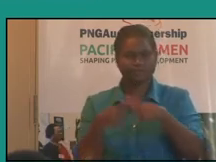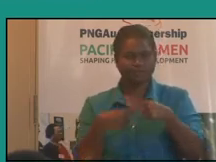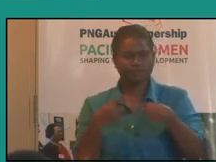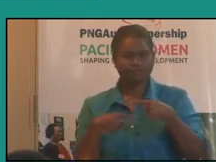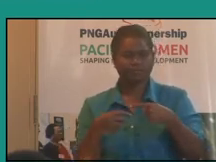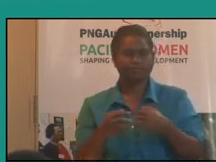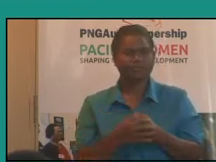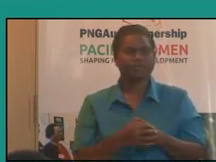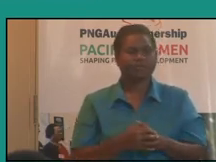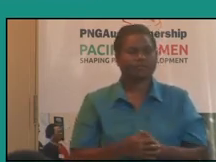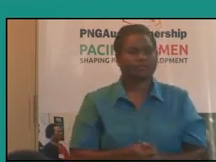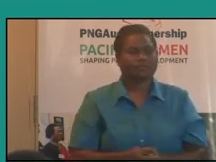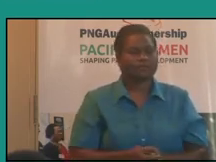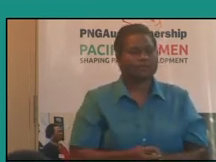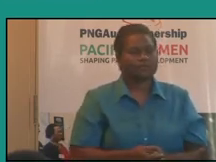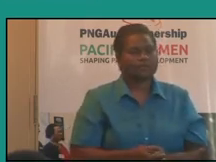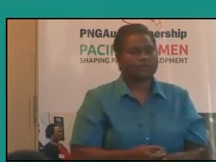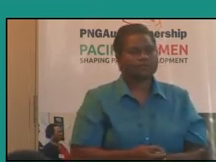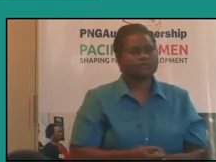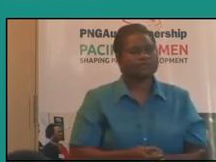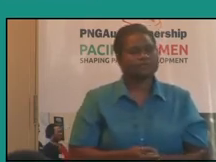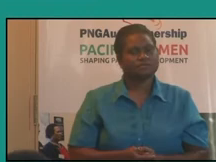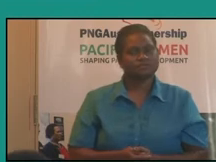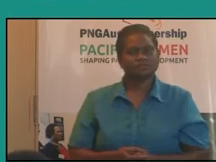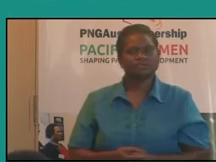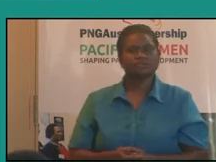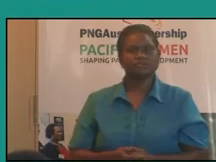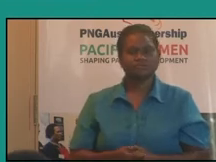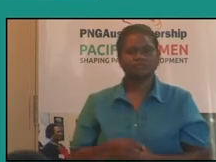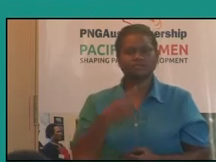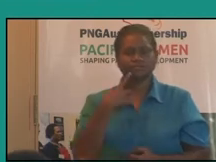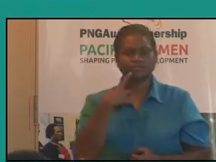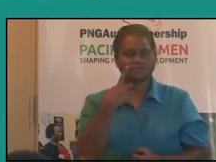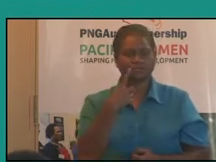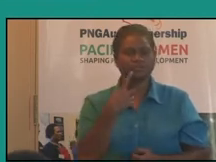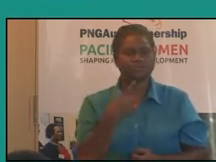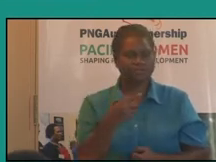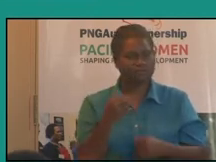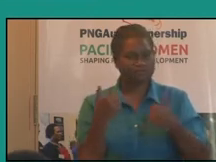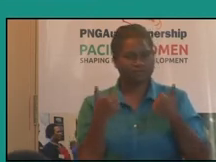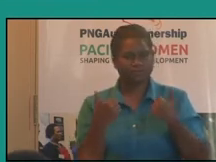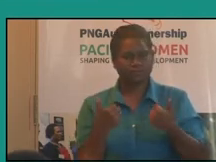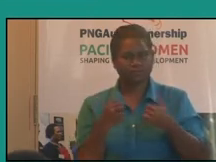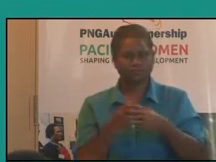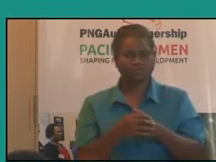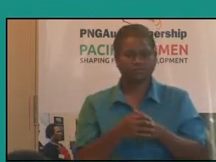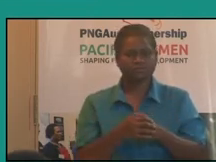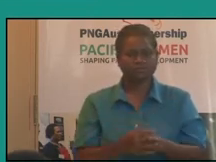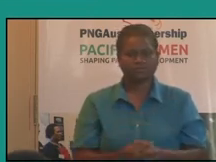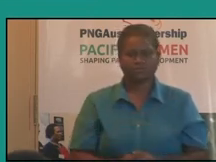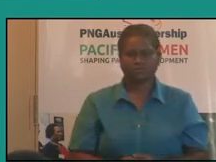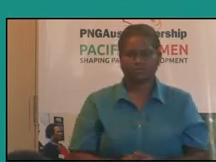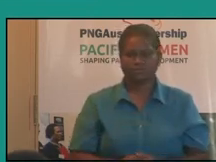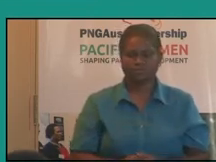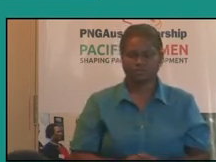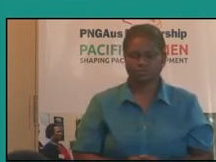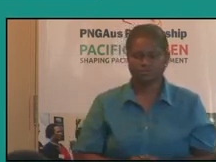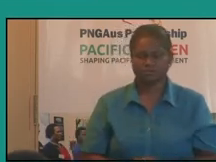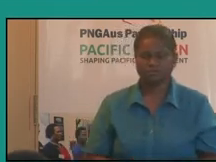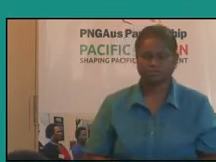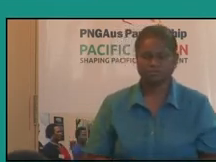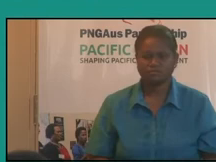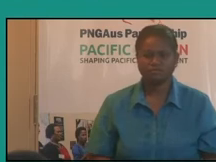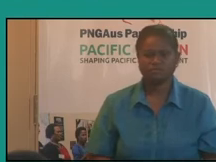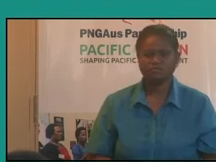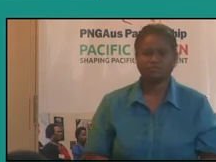same. And the reaction is quite positive, okay, at that committee level. But it is now about getting